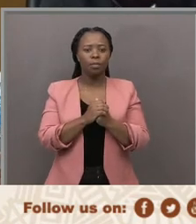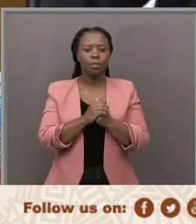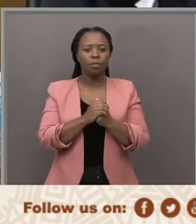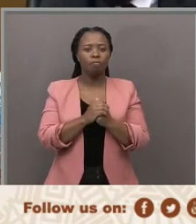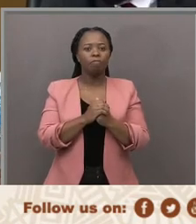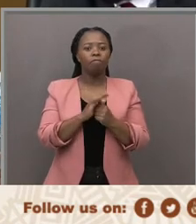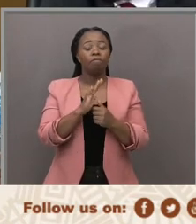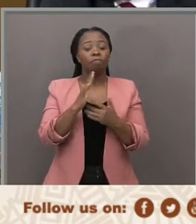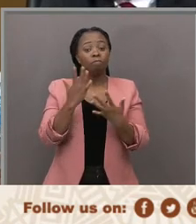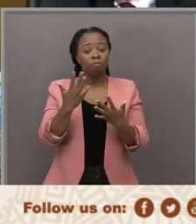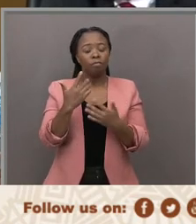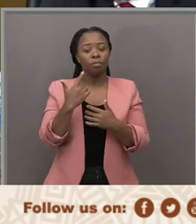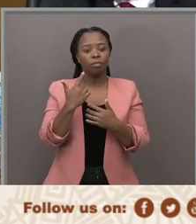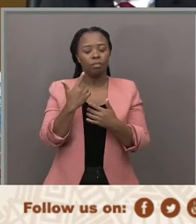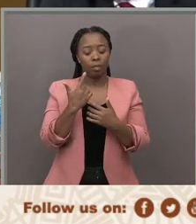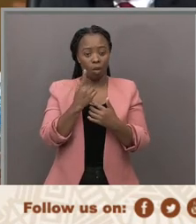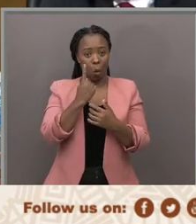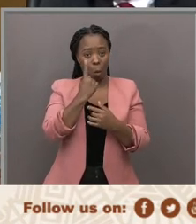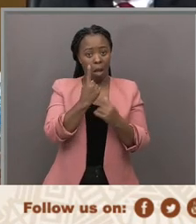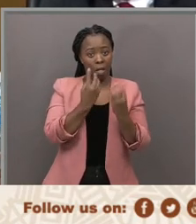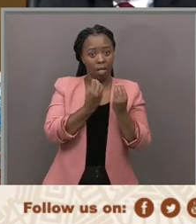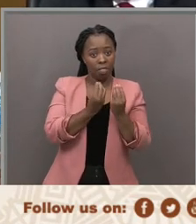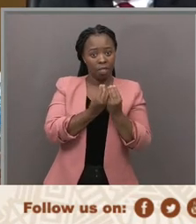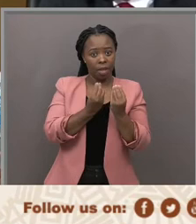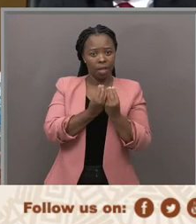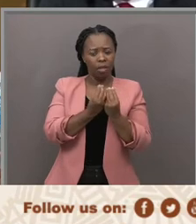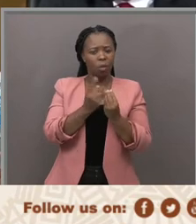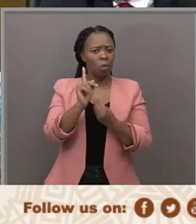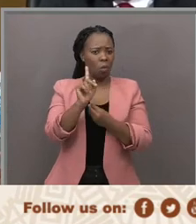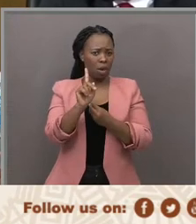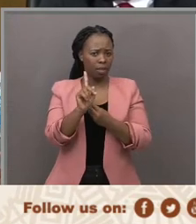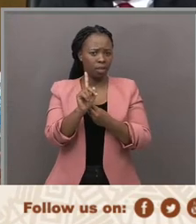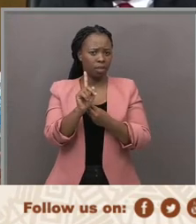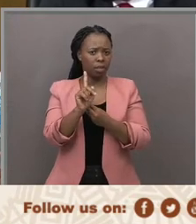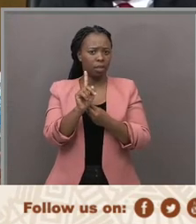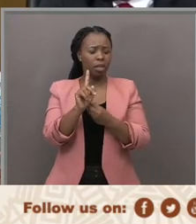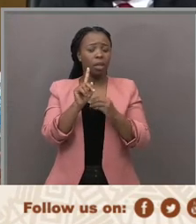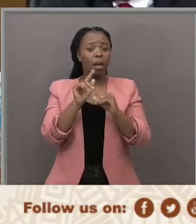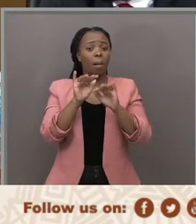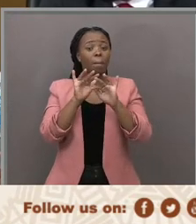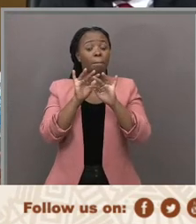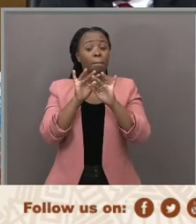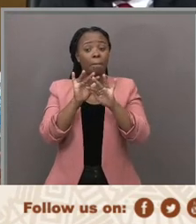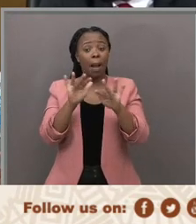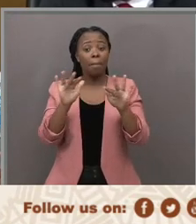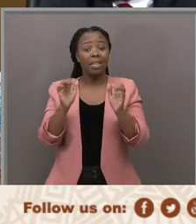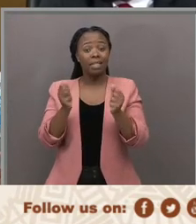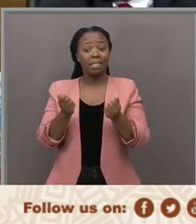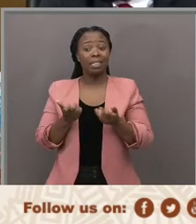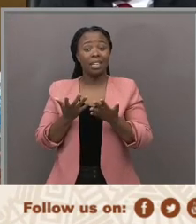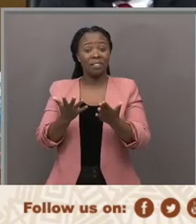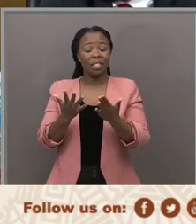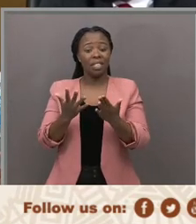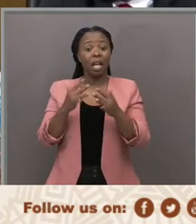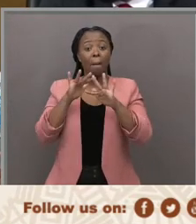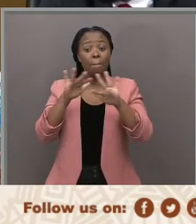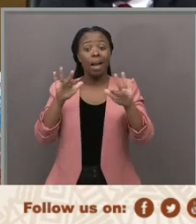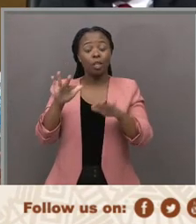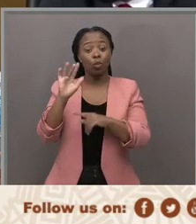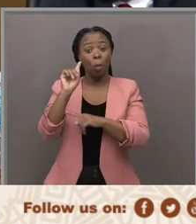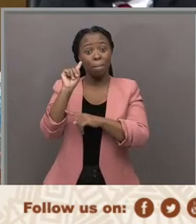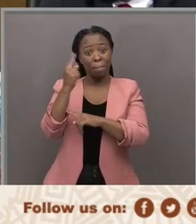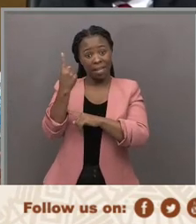one of the things we pride ourselves of is that we enter the Public Service Batupili Excellence